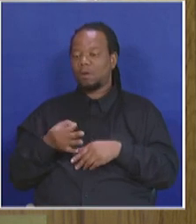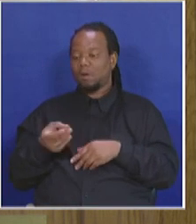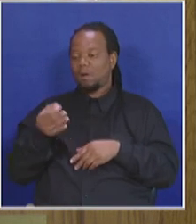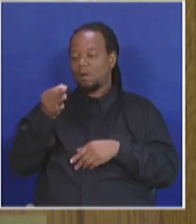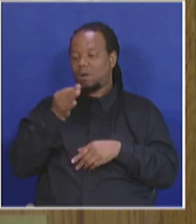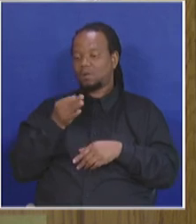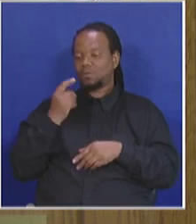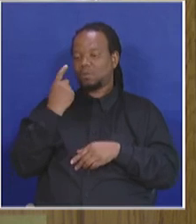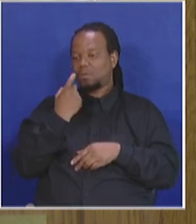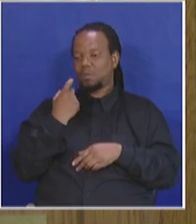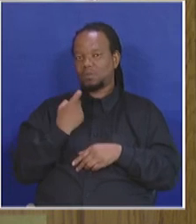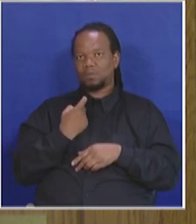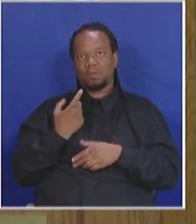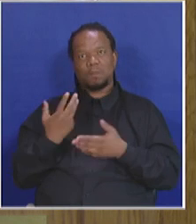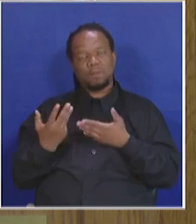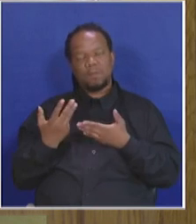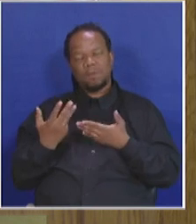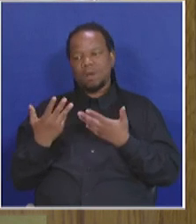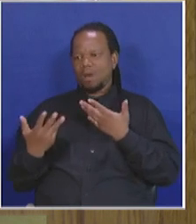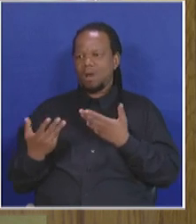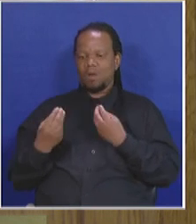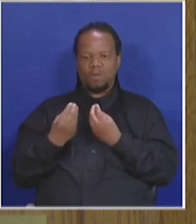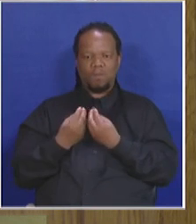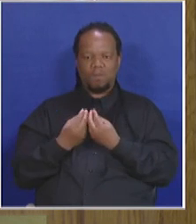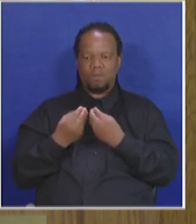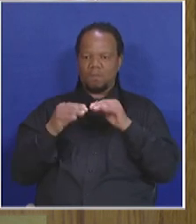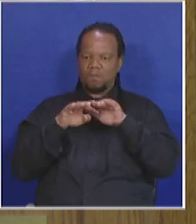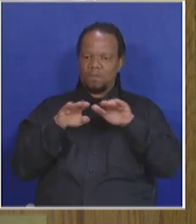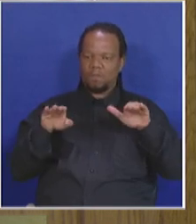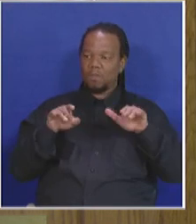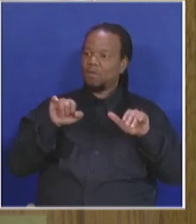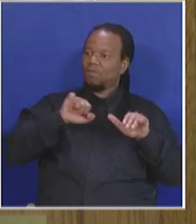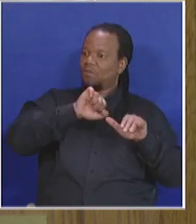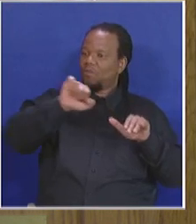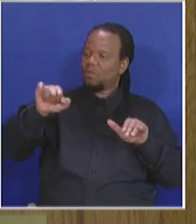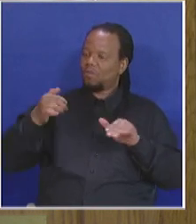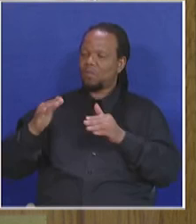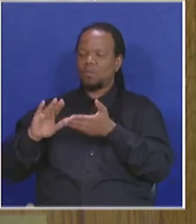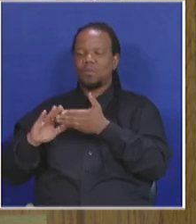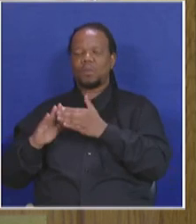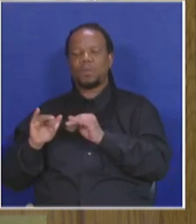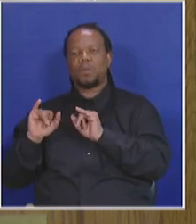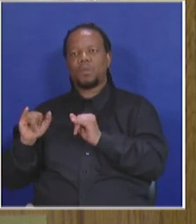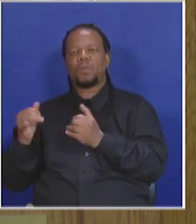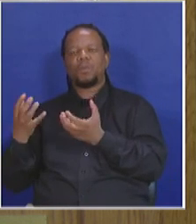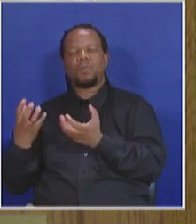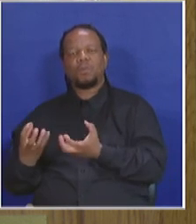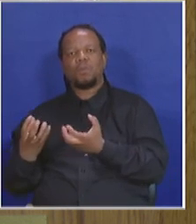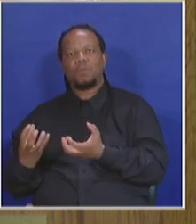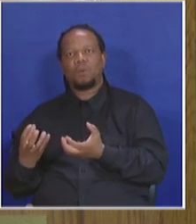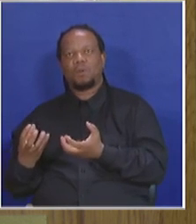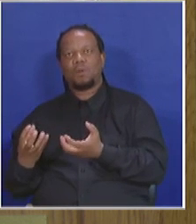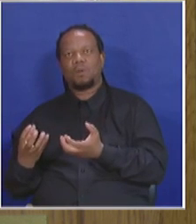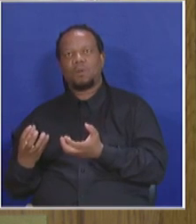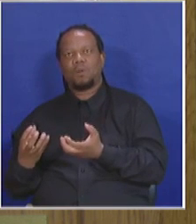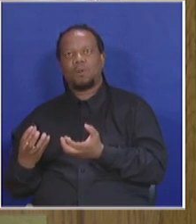are going to level the playing fields for the previously disadvantaged, you really want to follow the run to